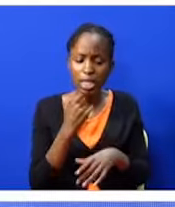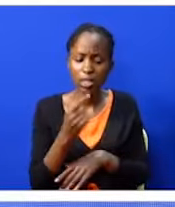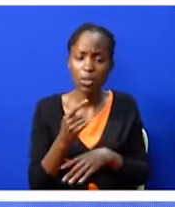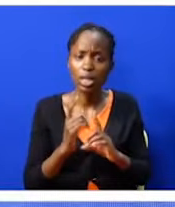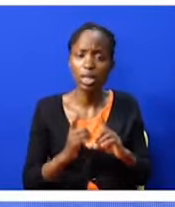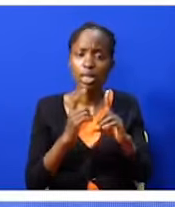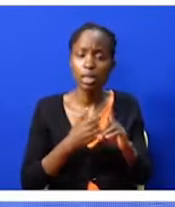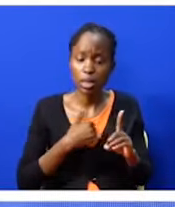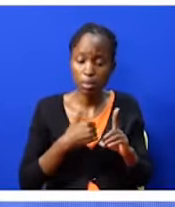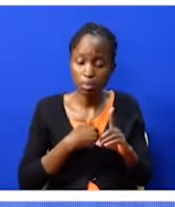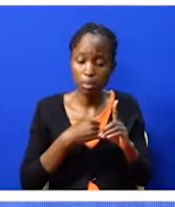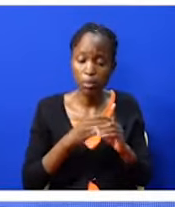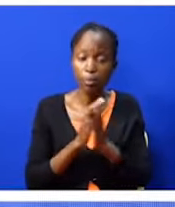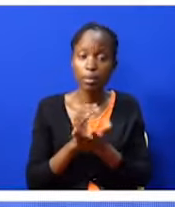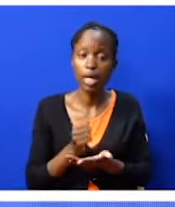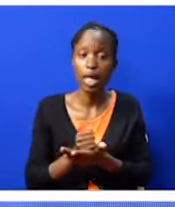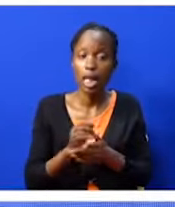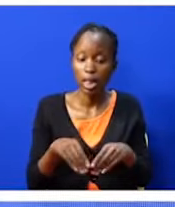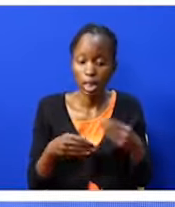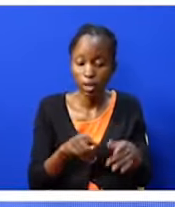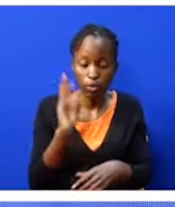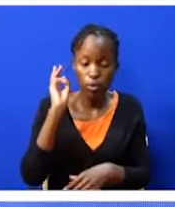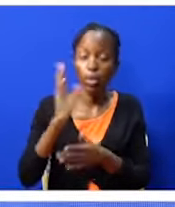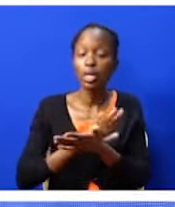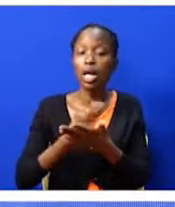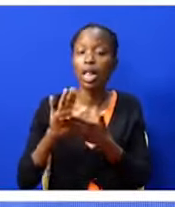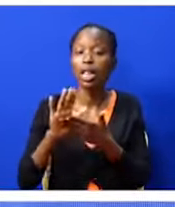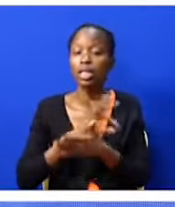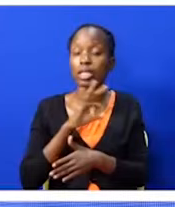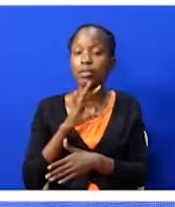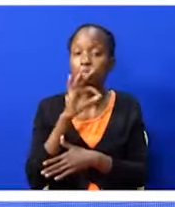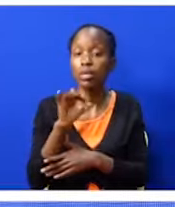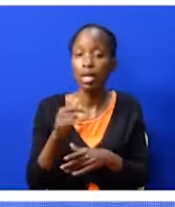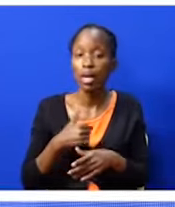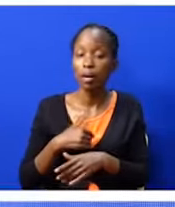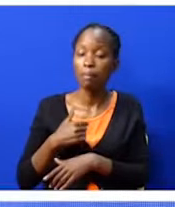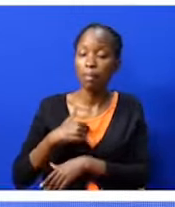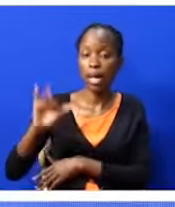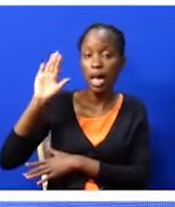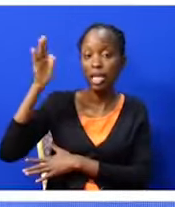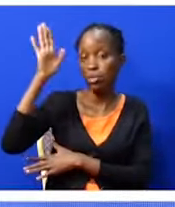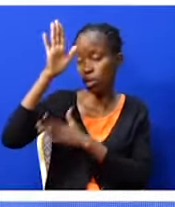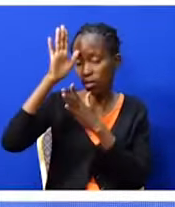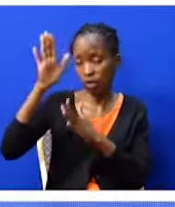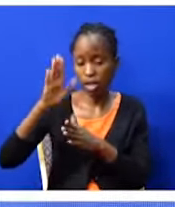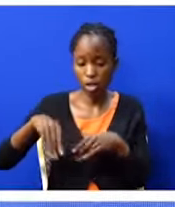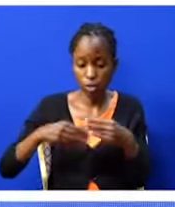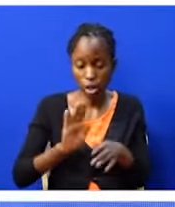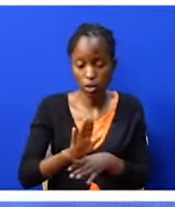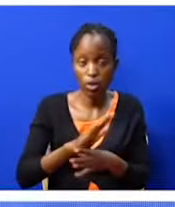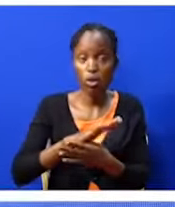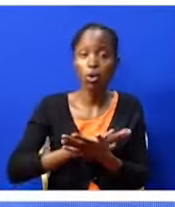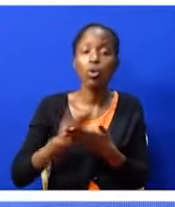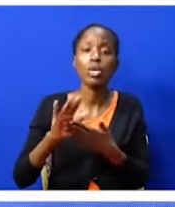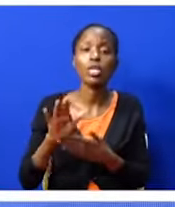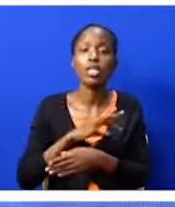give you a helper. I will give you the Holy Spirit. I will ask the Father to give you the Holy